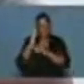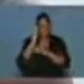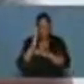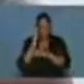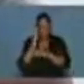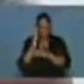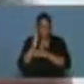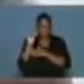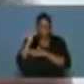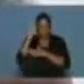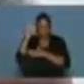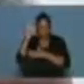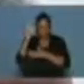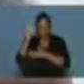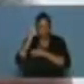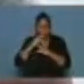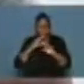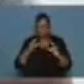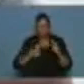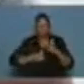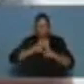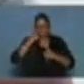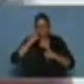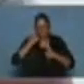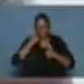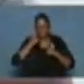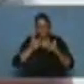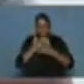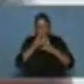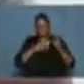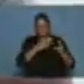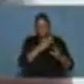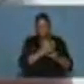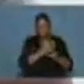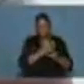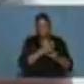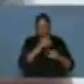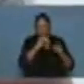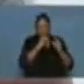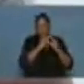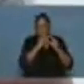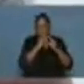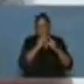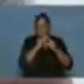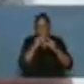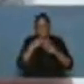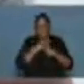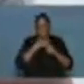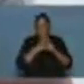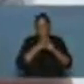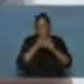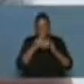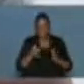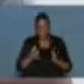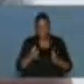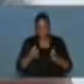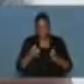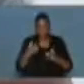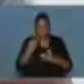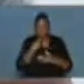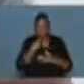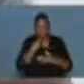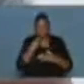standards. But most of our athletes might qualify through the World Athletics ranking points. And we have a lot of athletes who are close